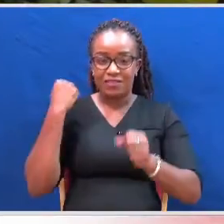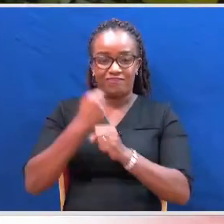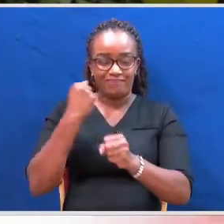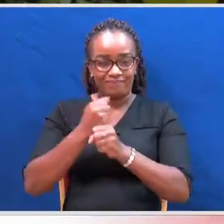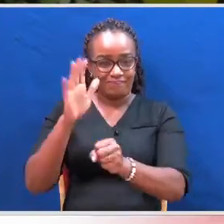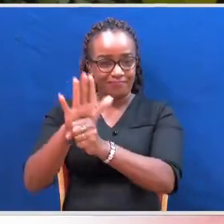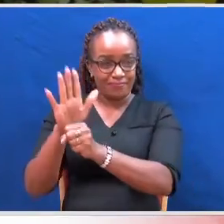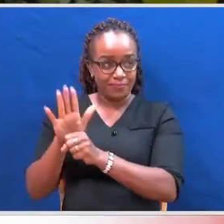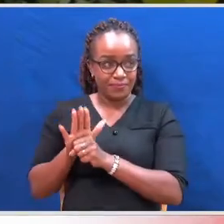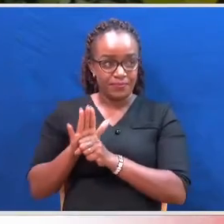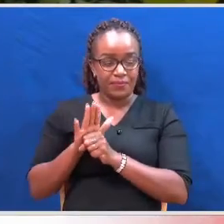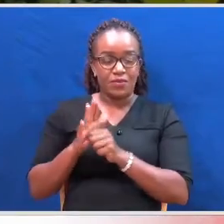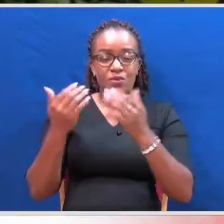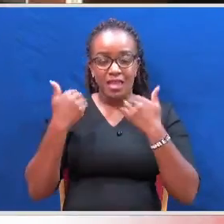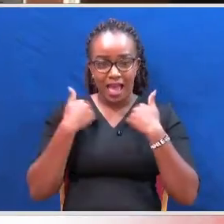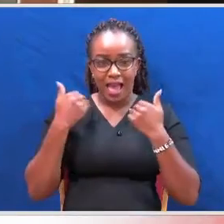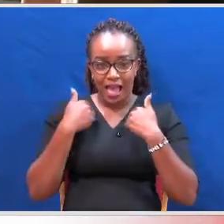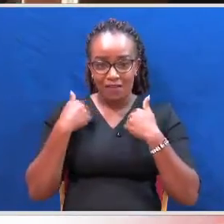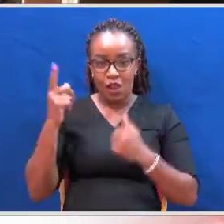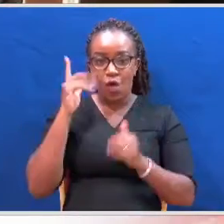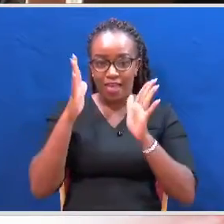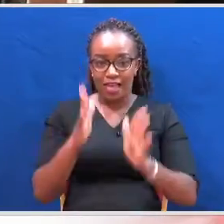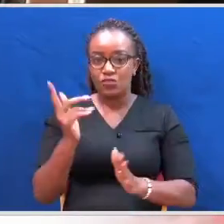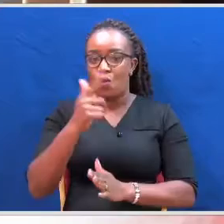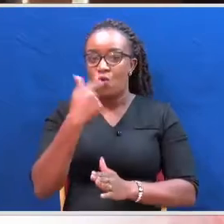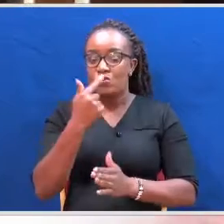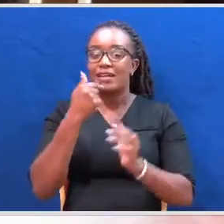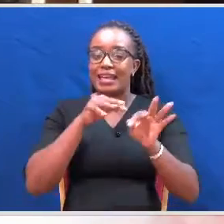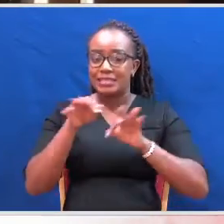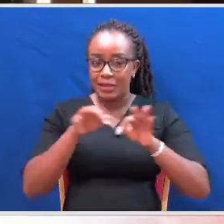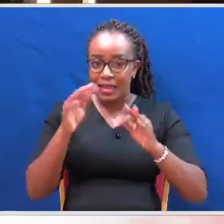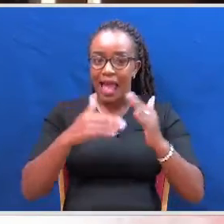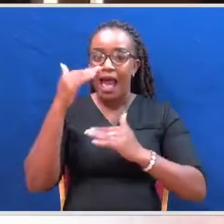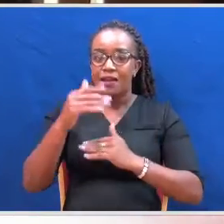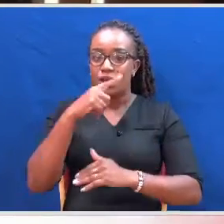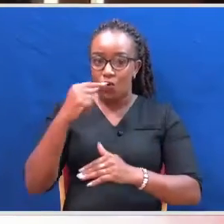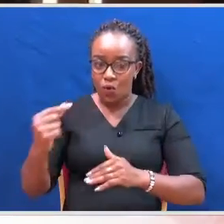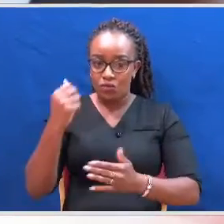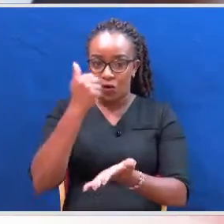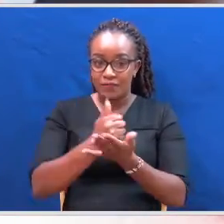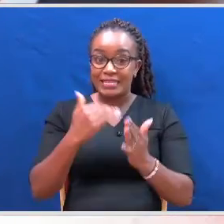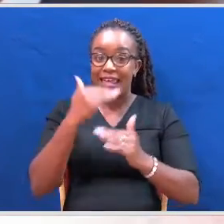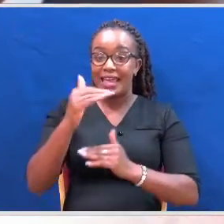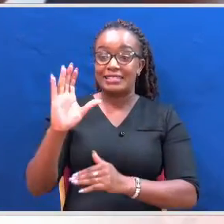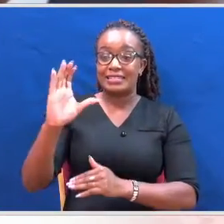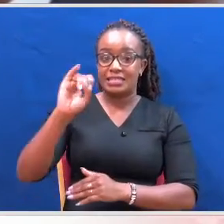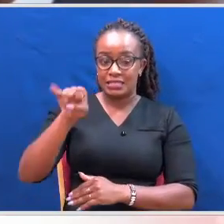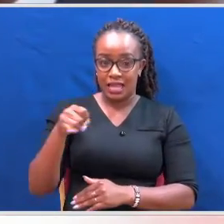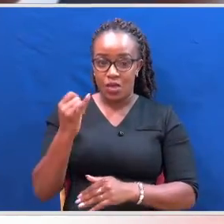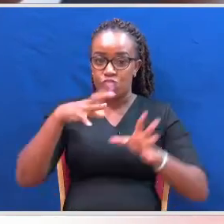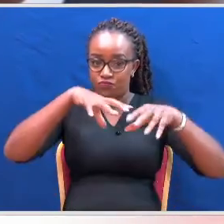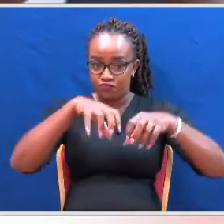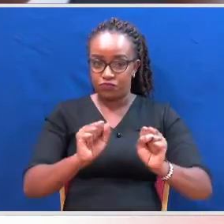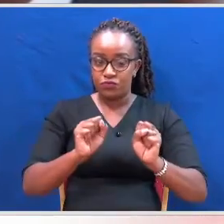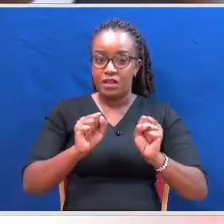Constitutional lawyers Bobby Mkangi and Degwa Kiroko state that upon assuming office, the next Chief Justice is set to take over